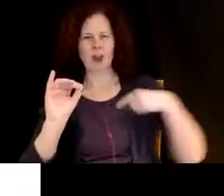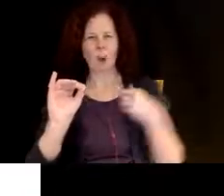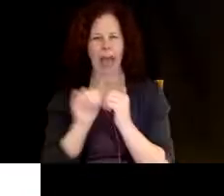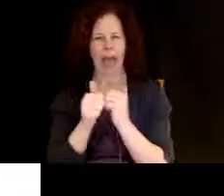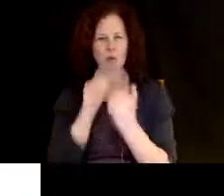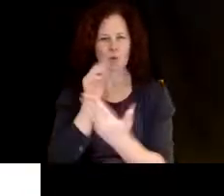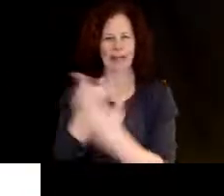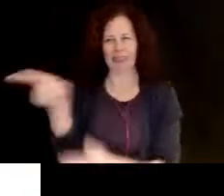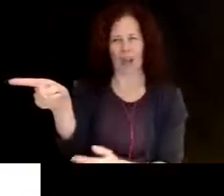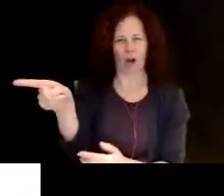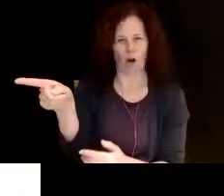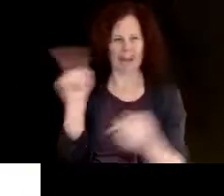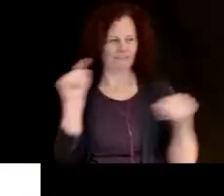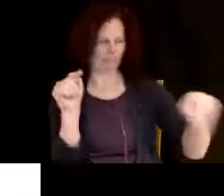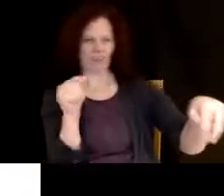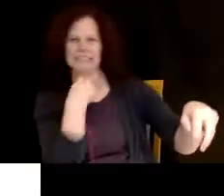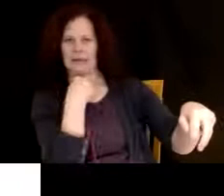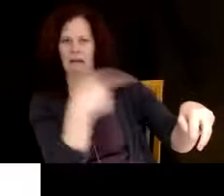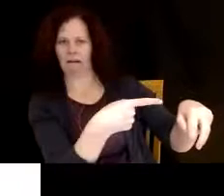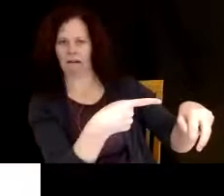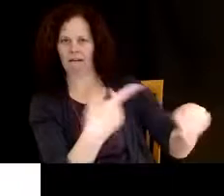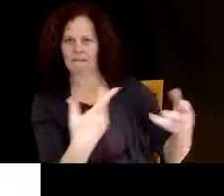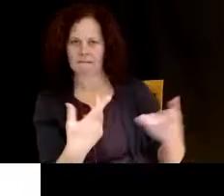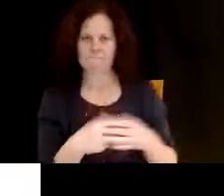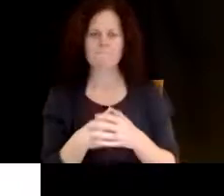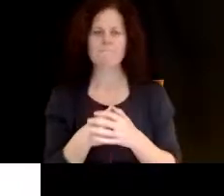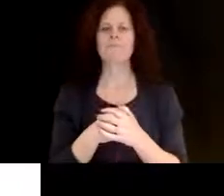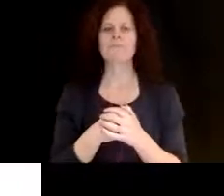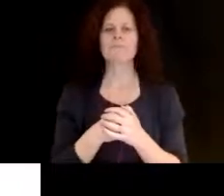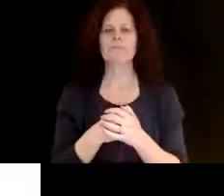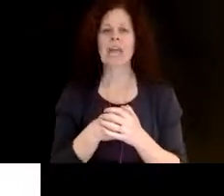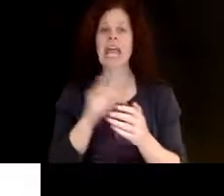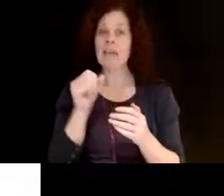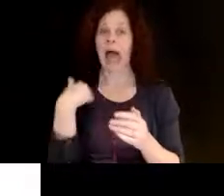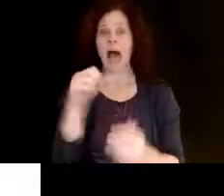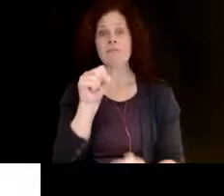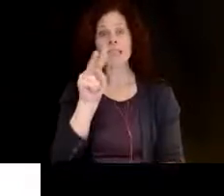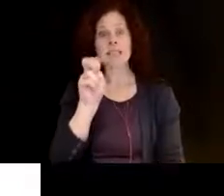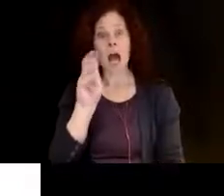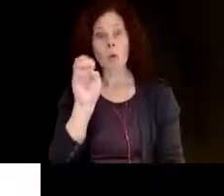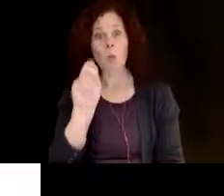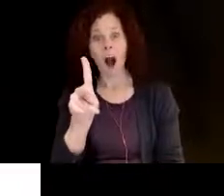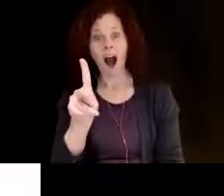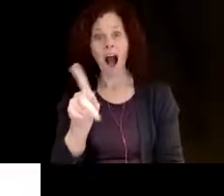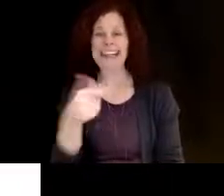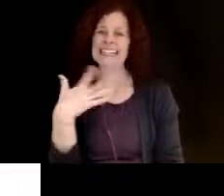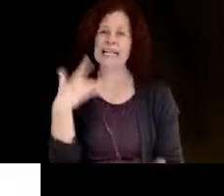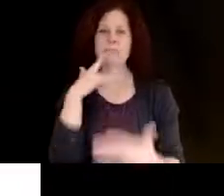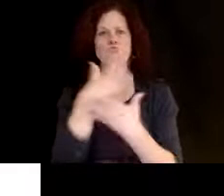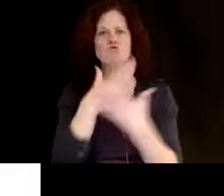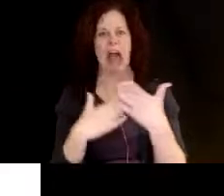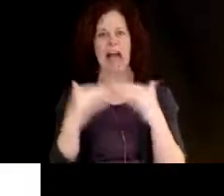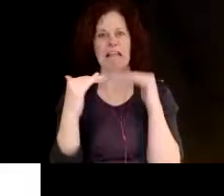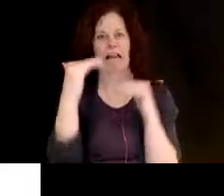mobility. When sidewalks were provided, they often were in poor condition or faced obstructions. And those